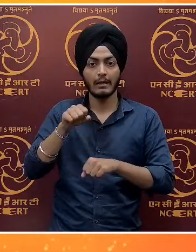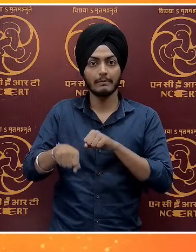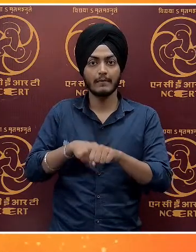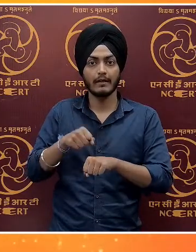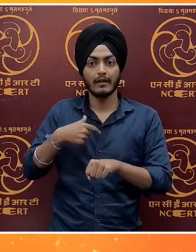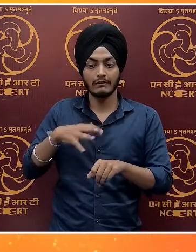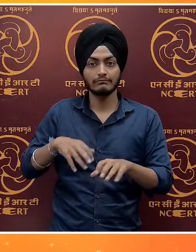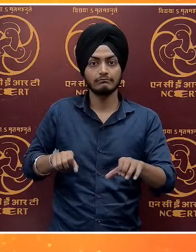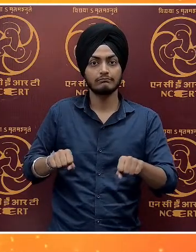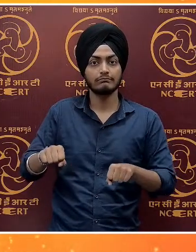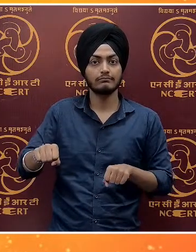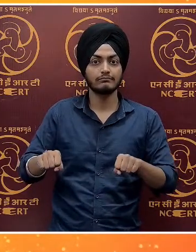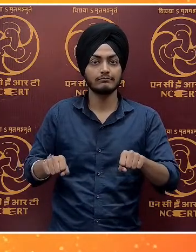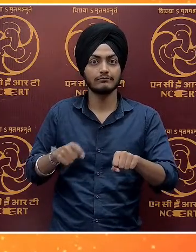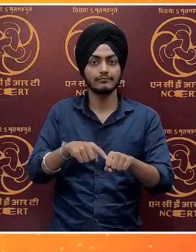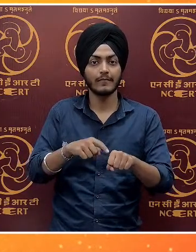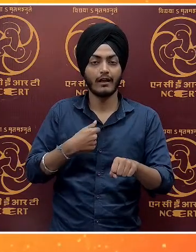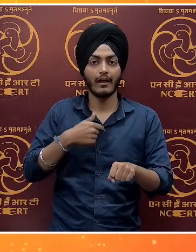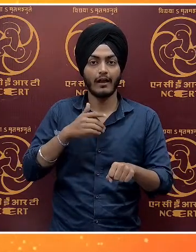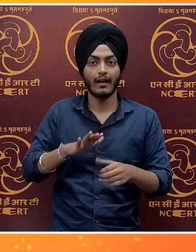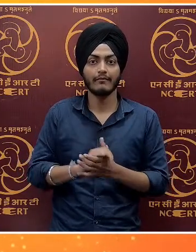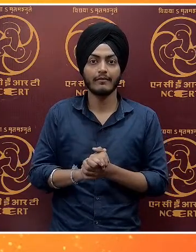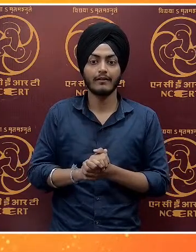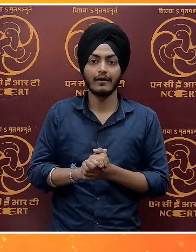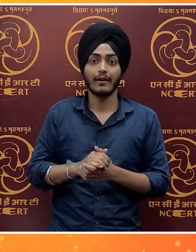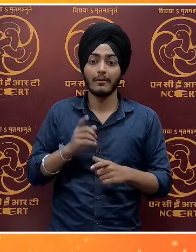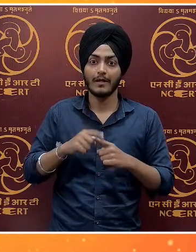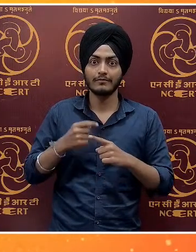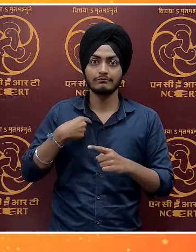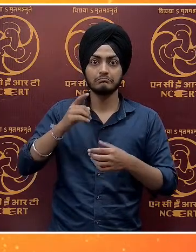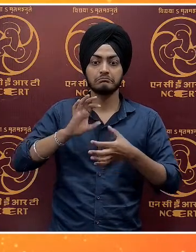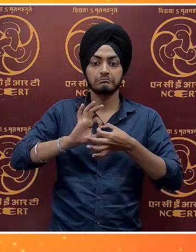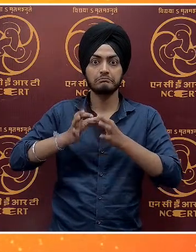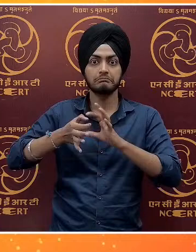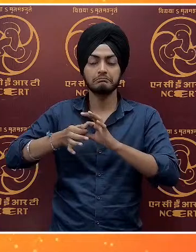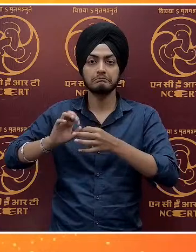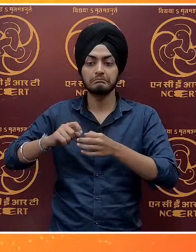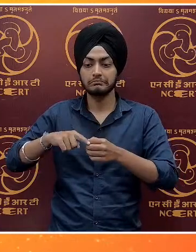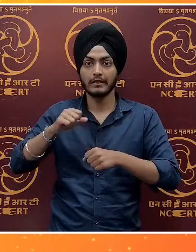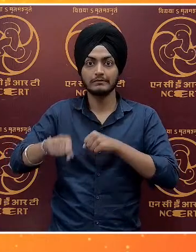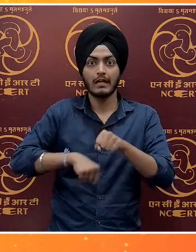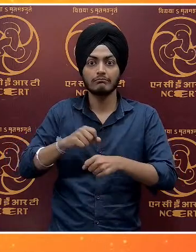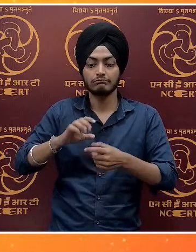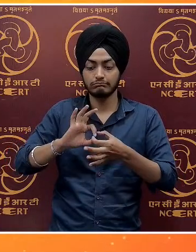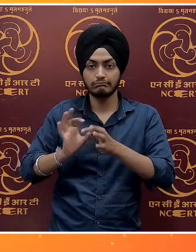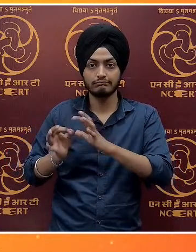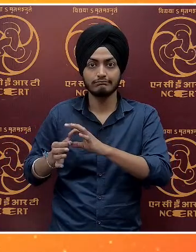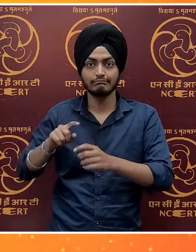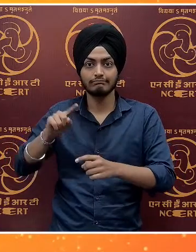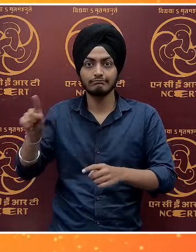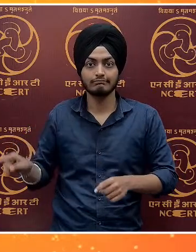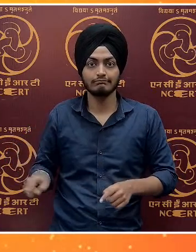handle and we have a chain also. Definitely. Let's discuss about the purpose of having